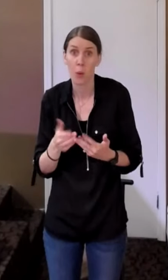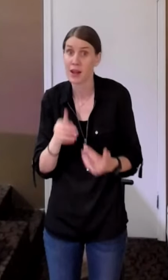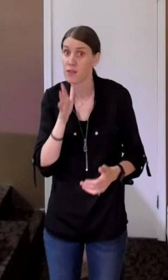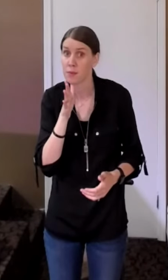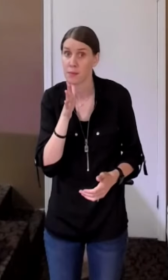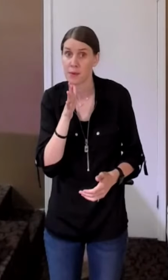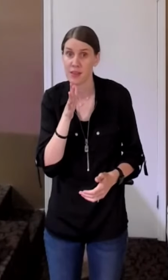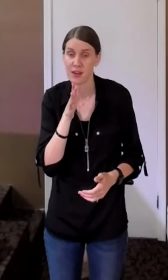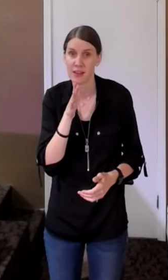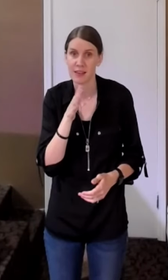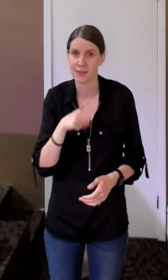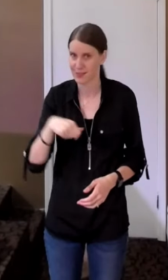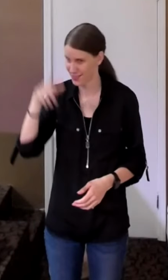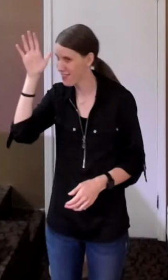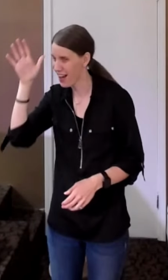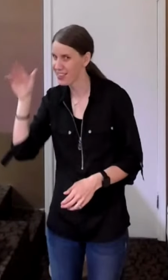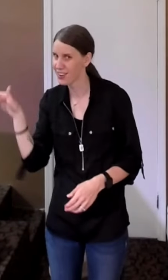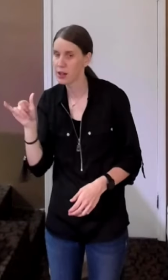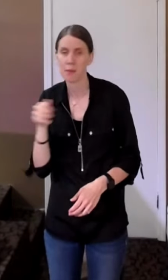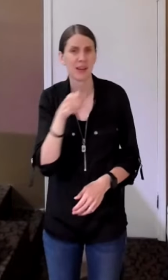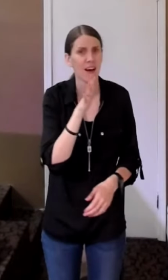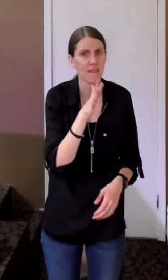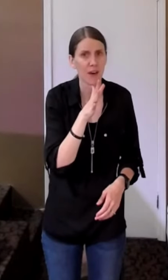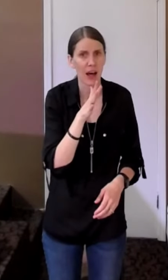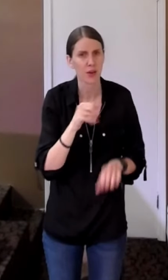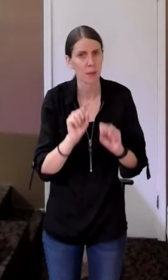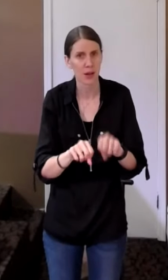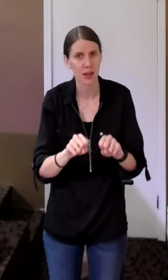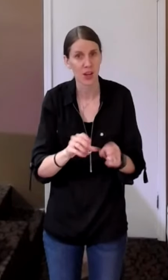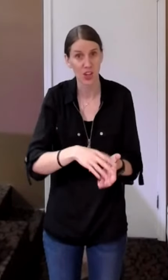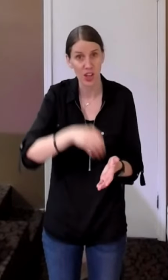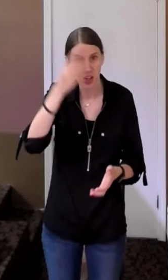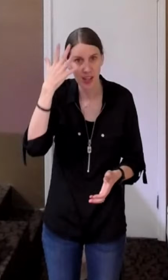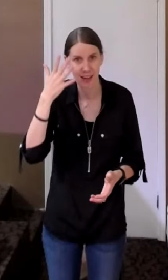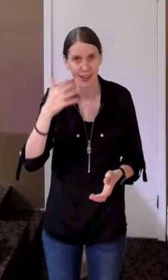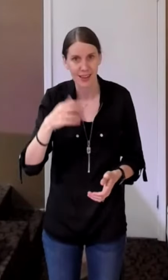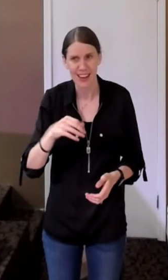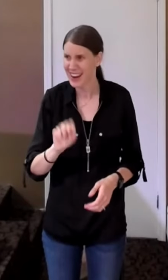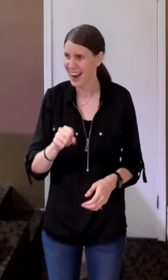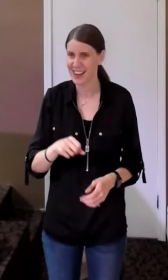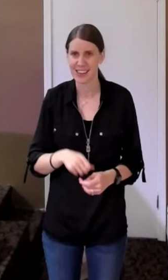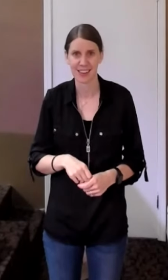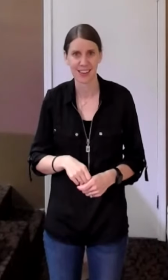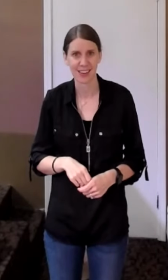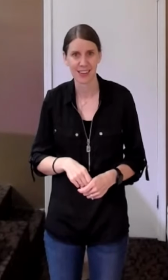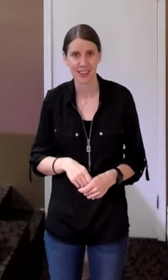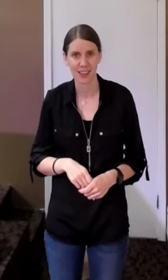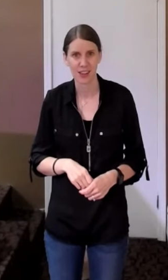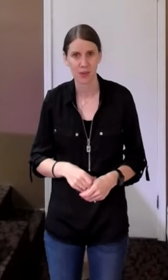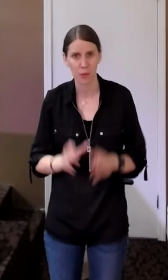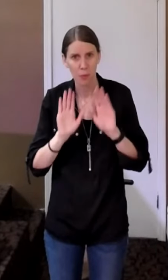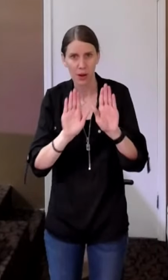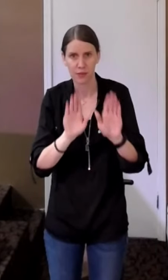a mother, fathers also, but whatever a mother is capable of learning, man, you should be able to learn